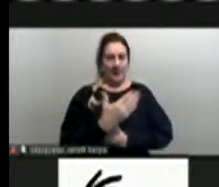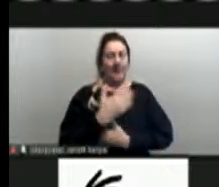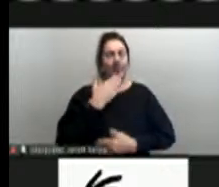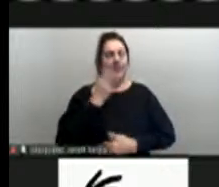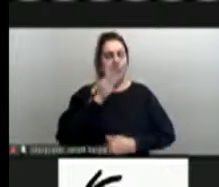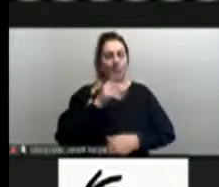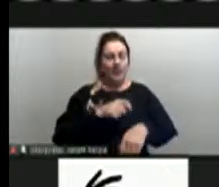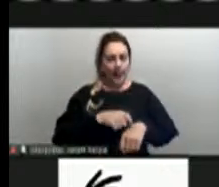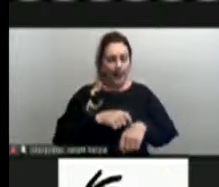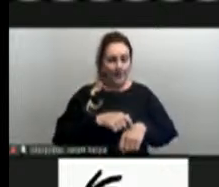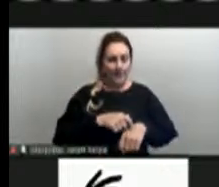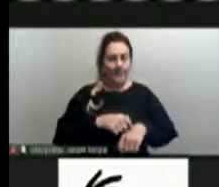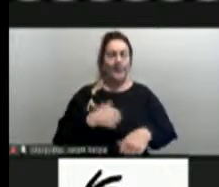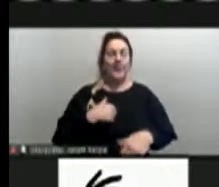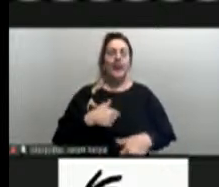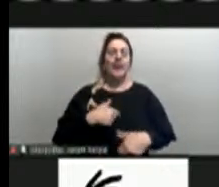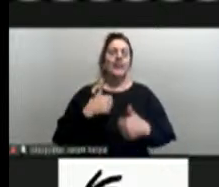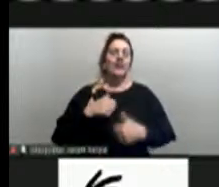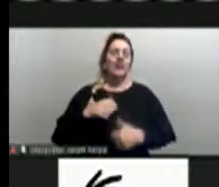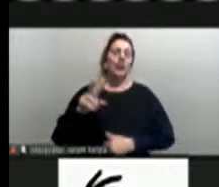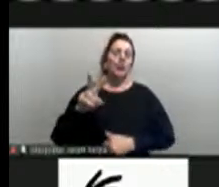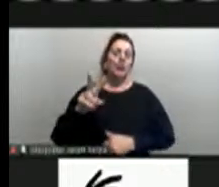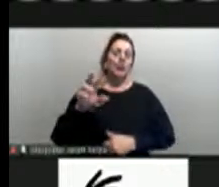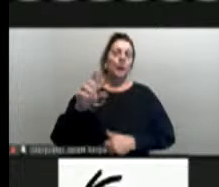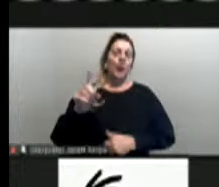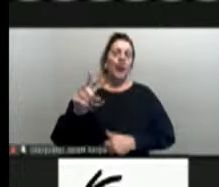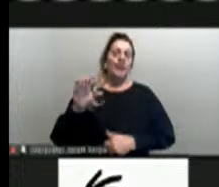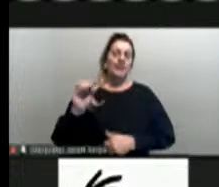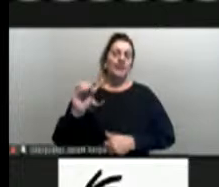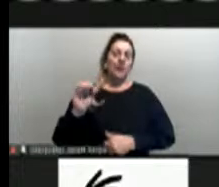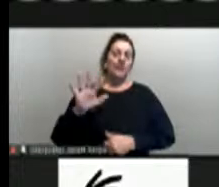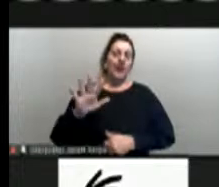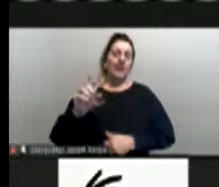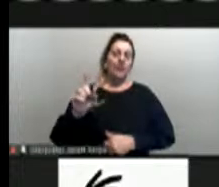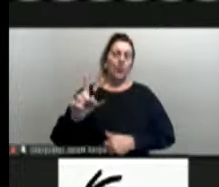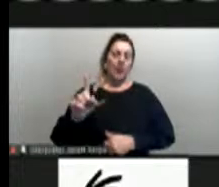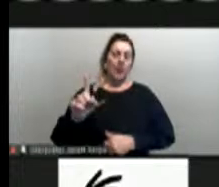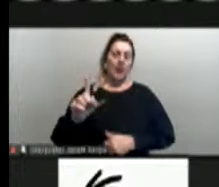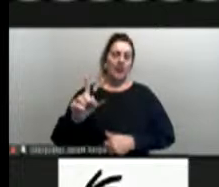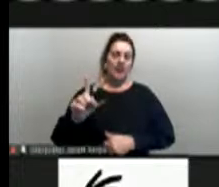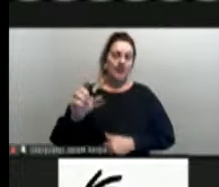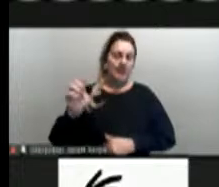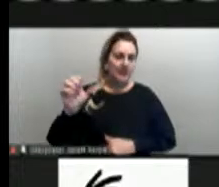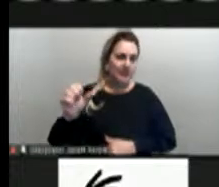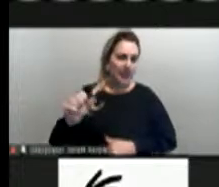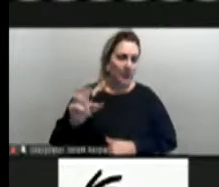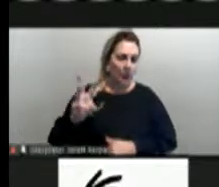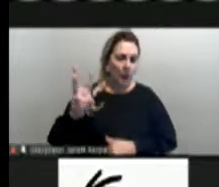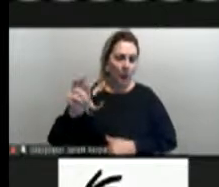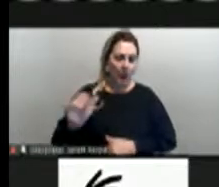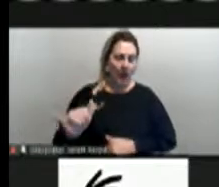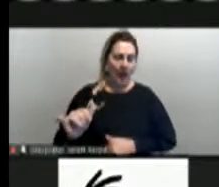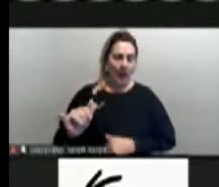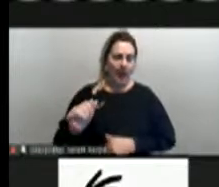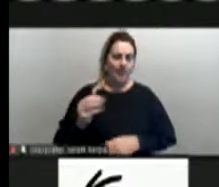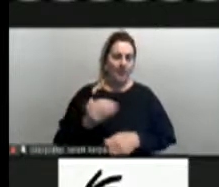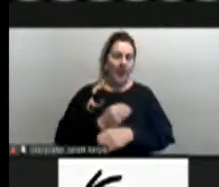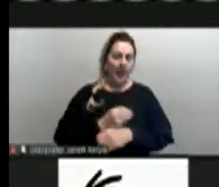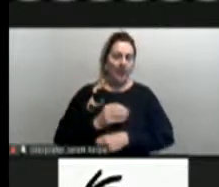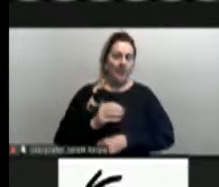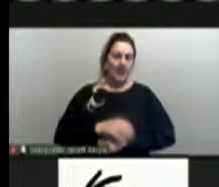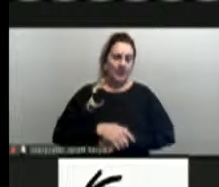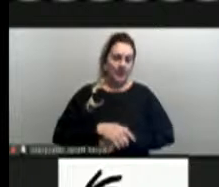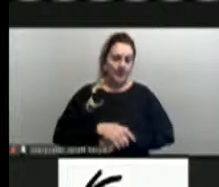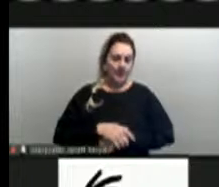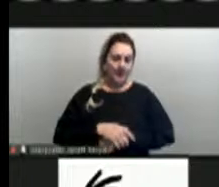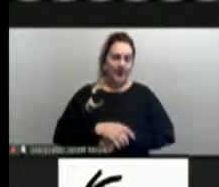Catherine Pasley. I live at 21051 San Simeon Way, Miami, Florida, 33179. I